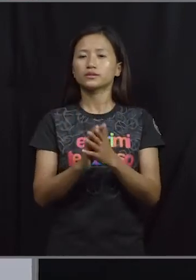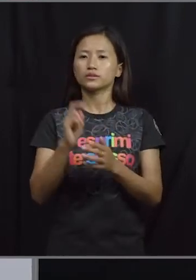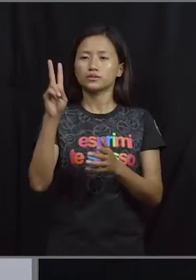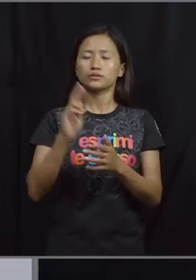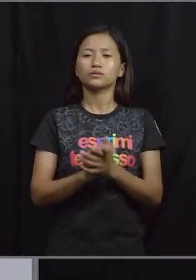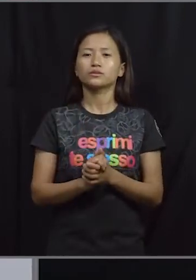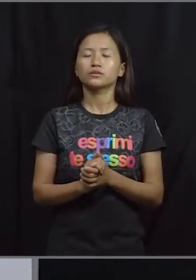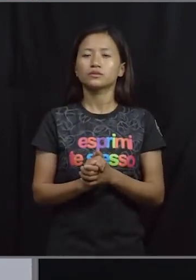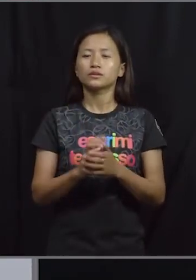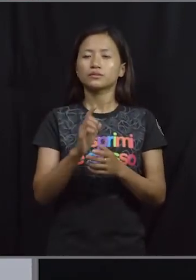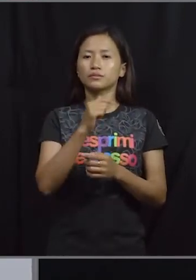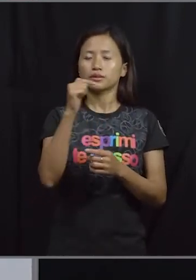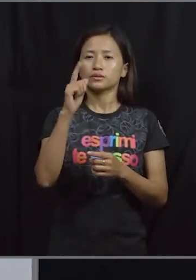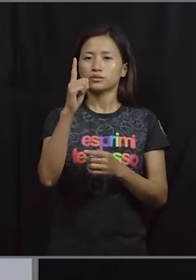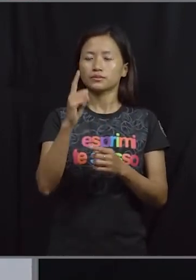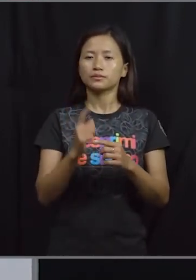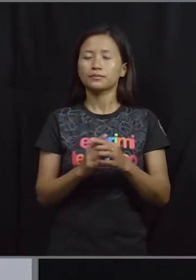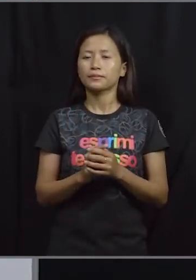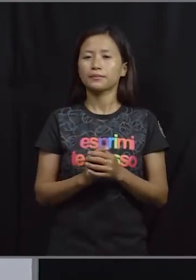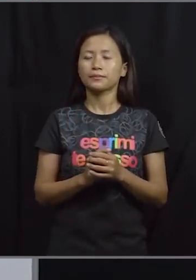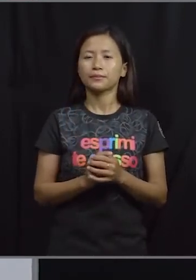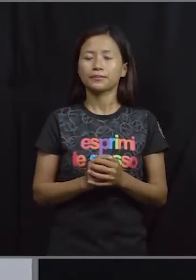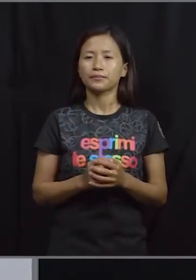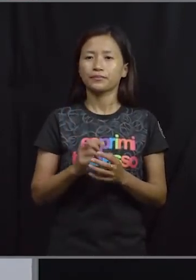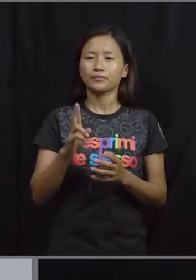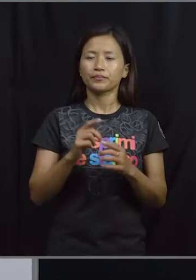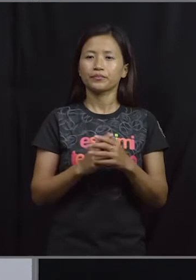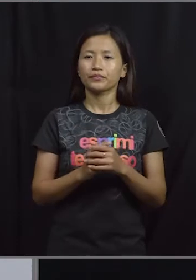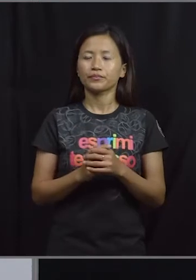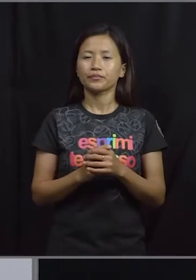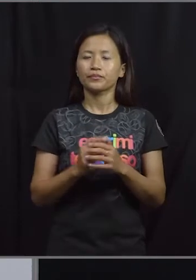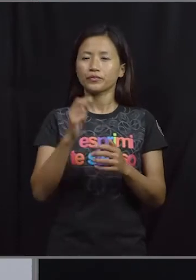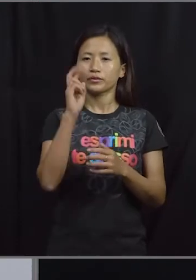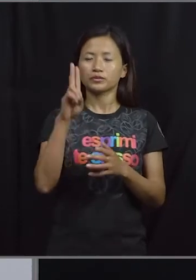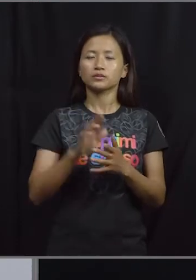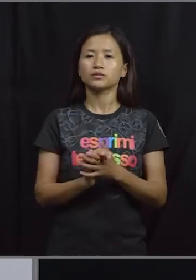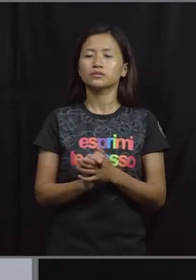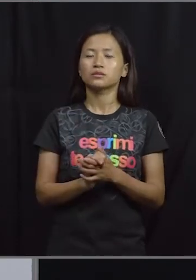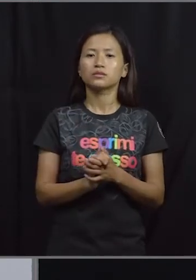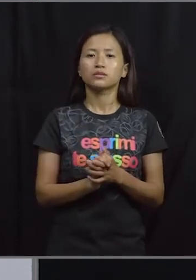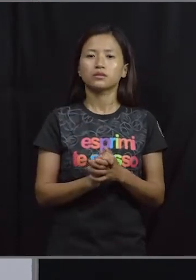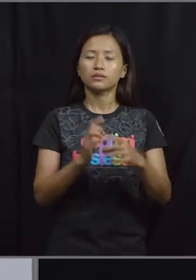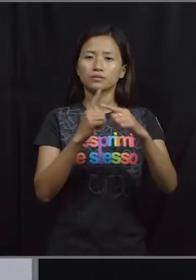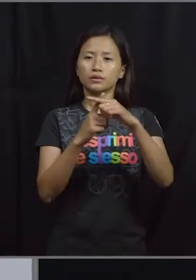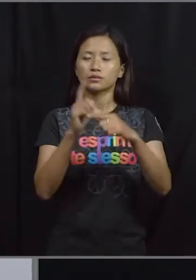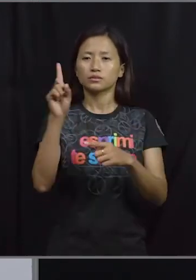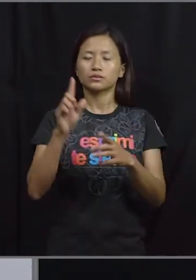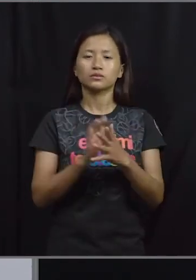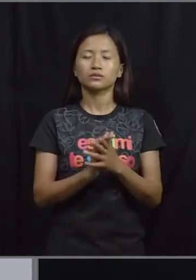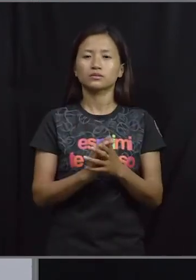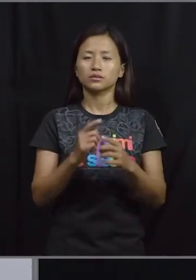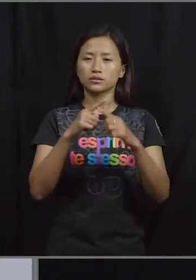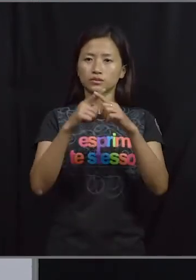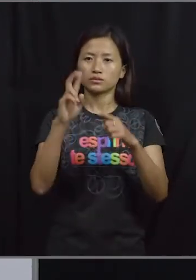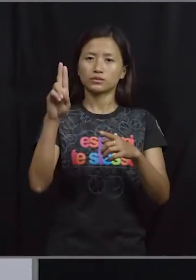minus 1 power 2 into what is its minor? 2. So that is 2, and this will be plus 1, right, into